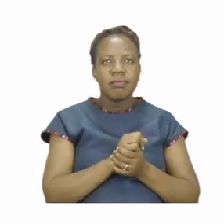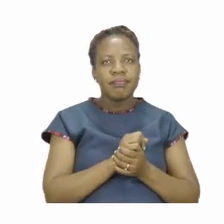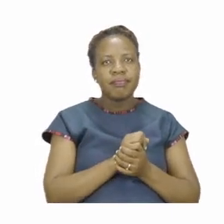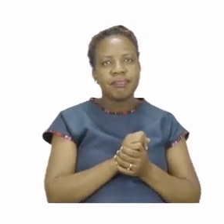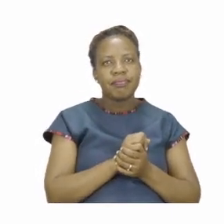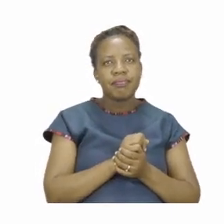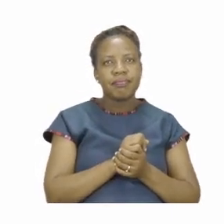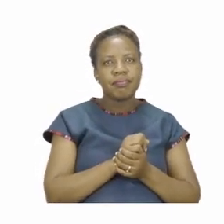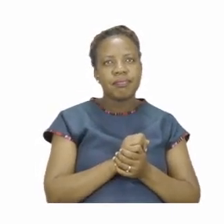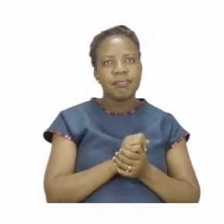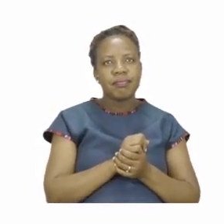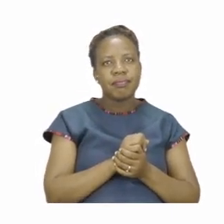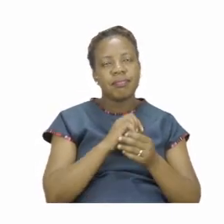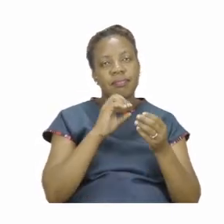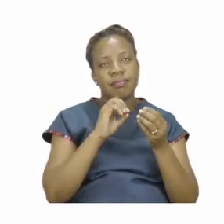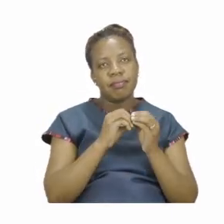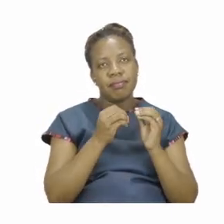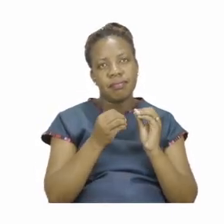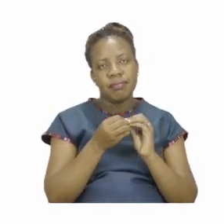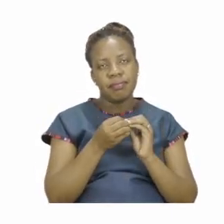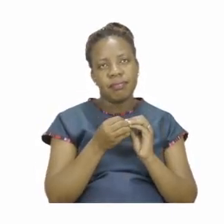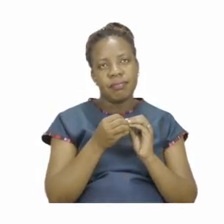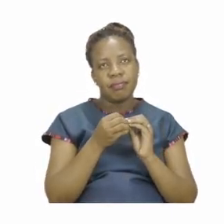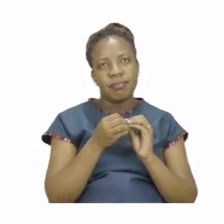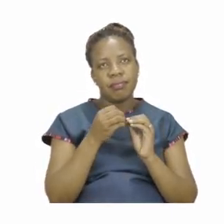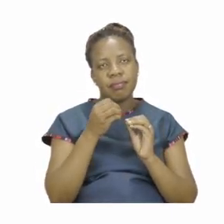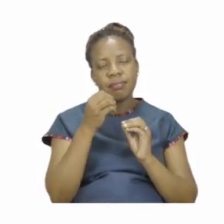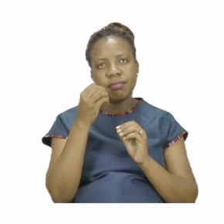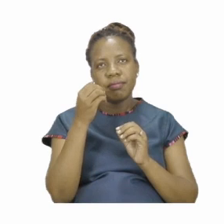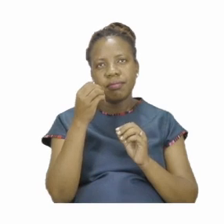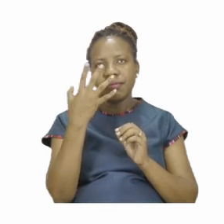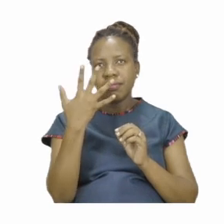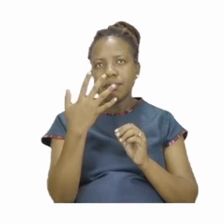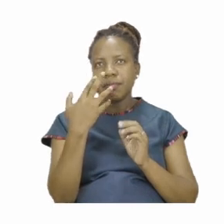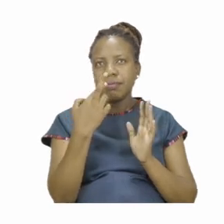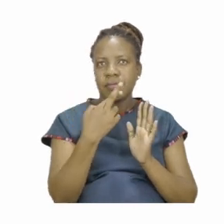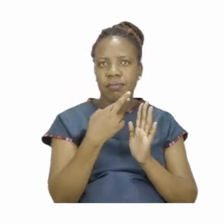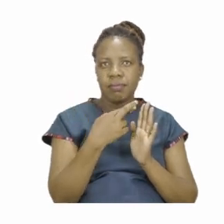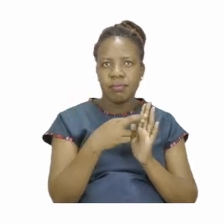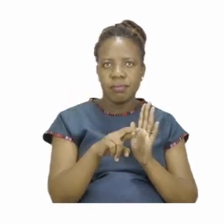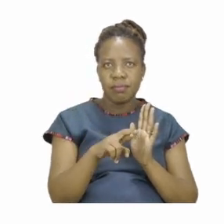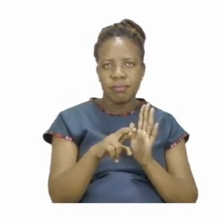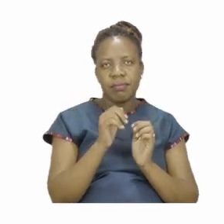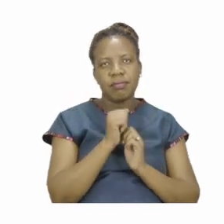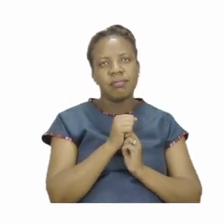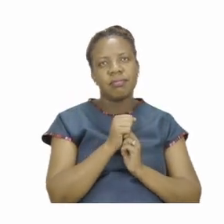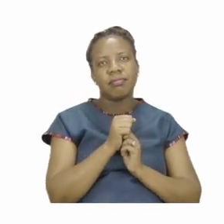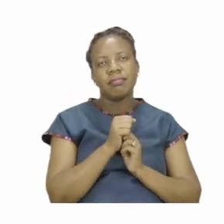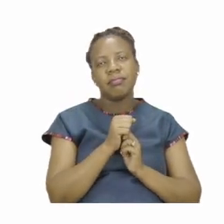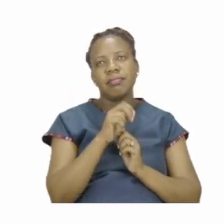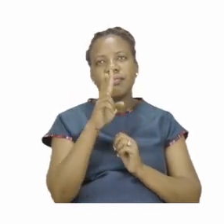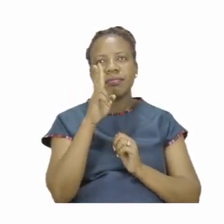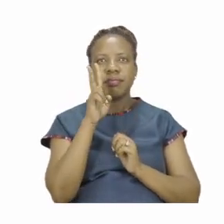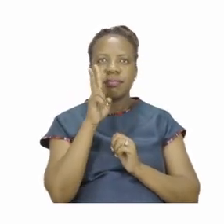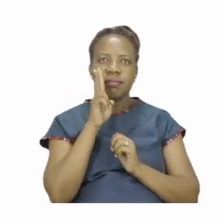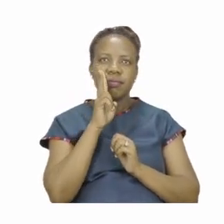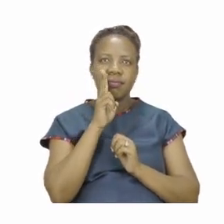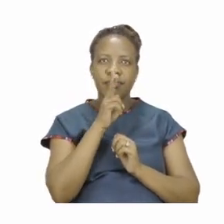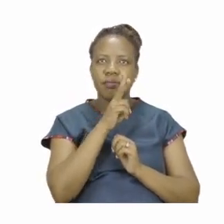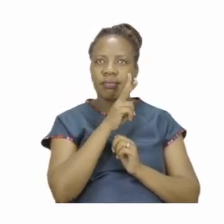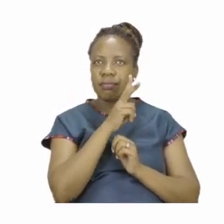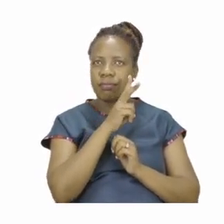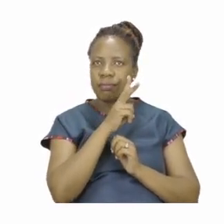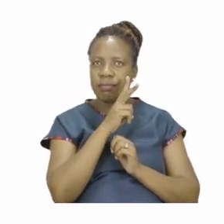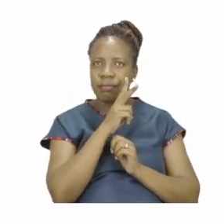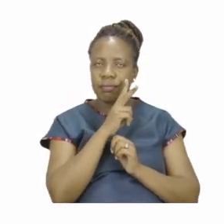the consonant. Then you double the last consonant and add ing. So,